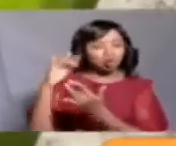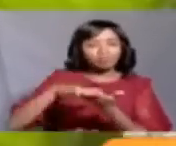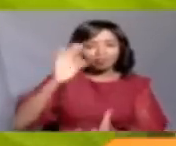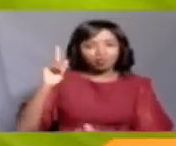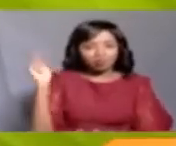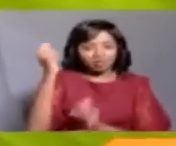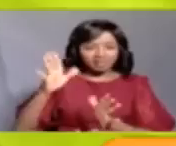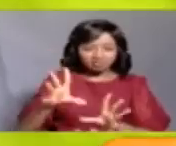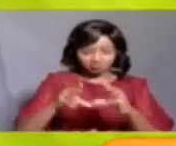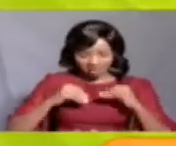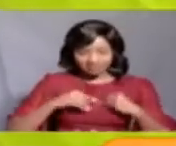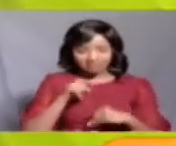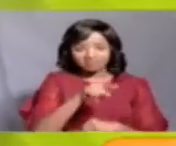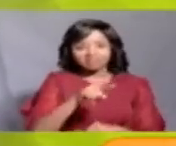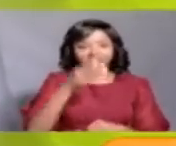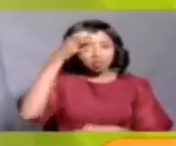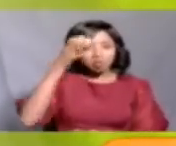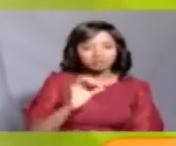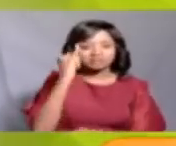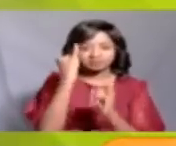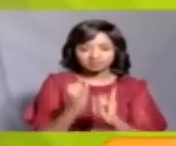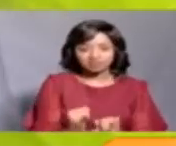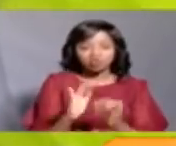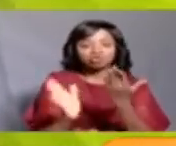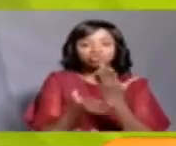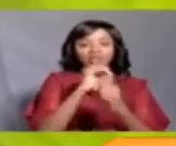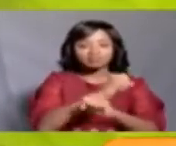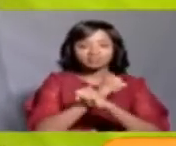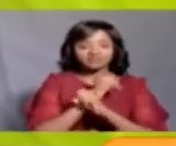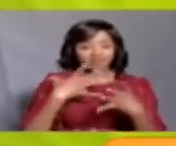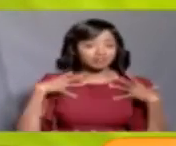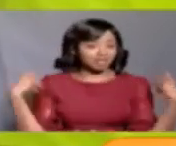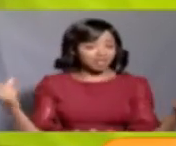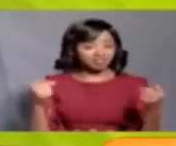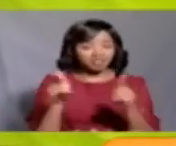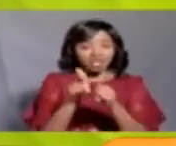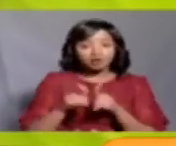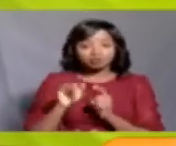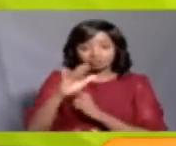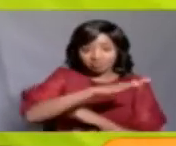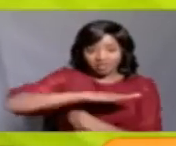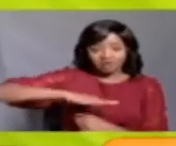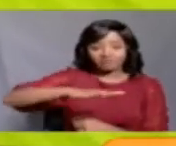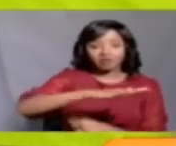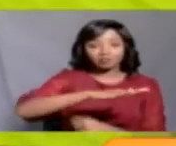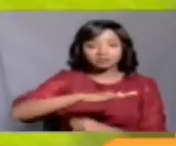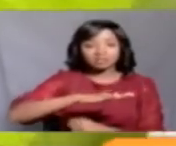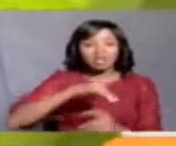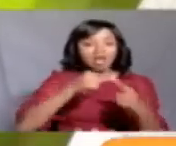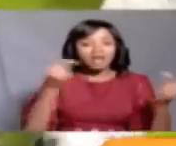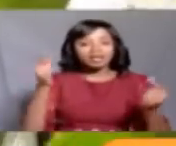will embrace this new concept to safeguard their health and the environment